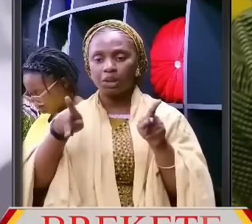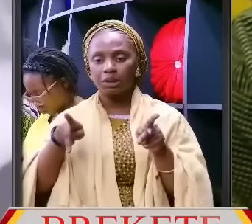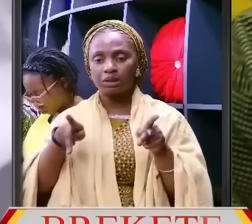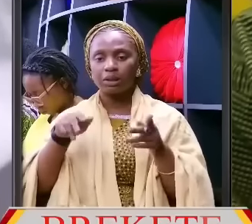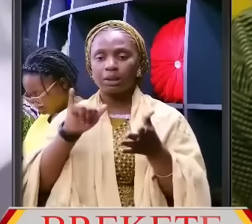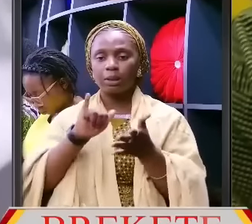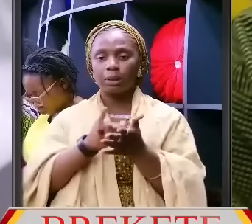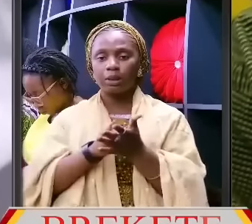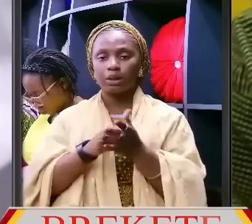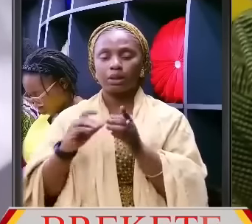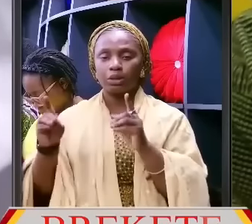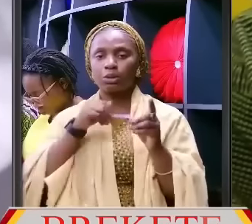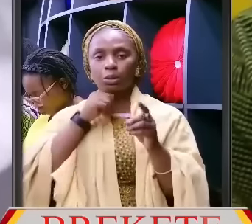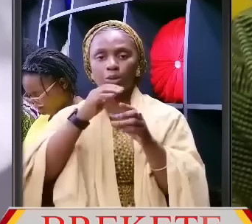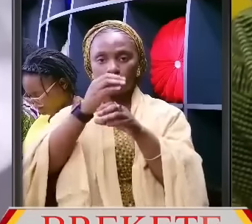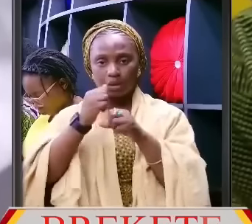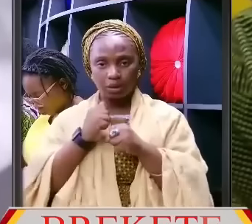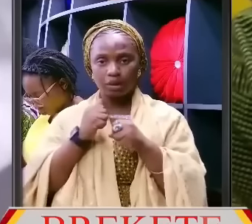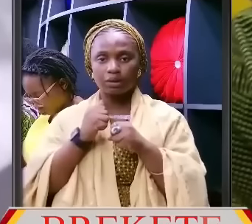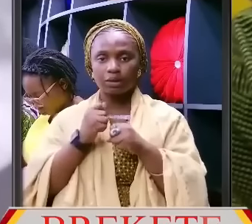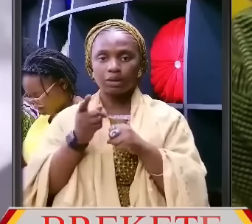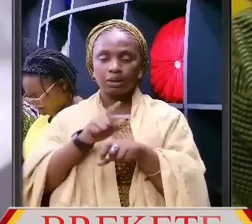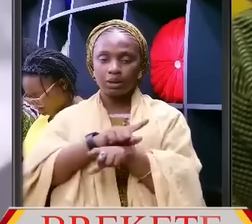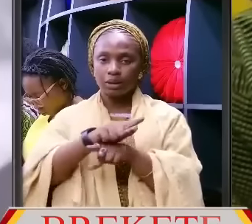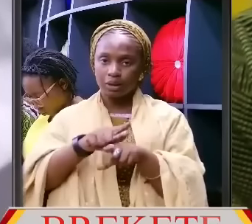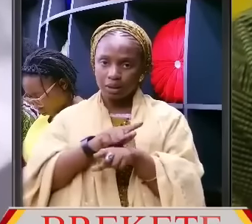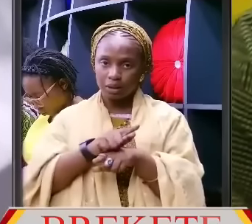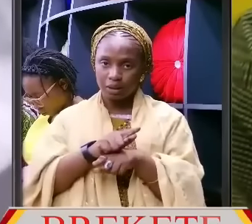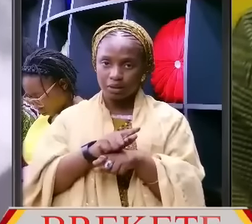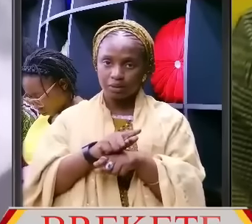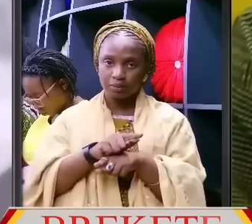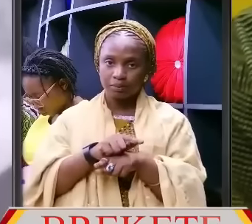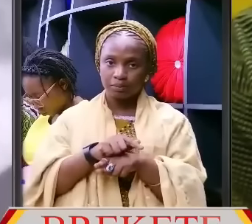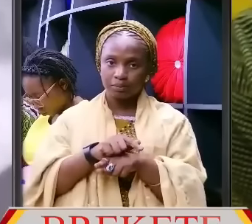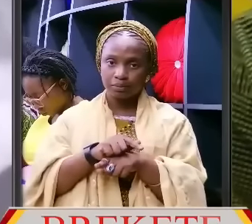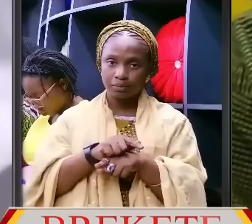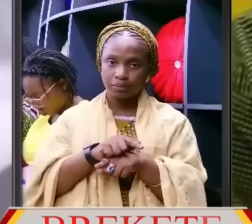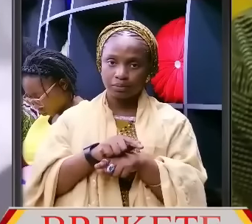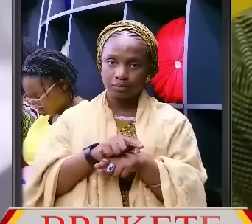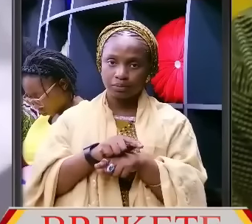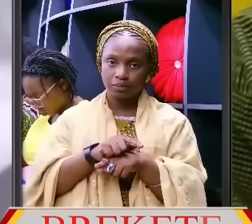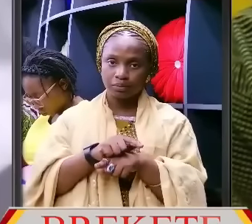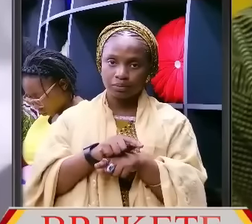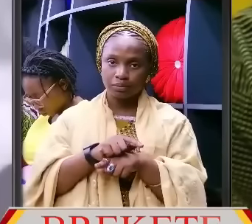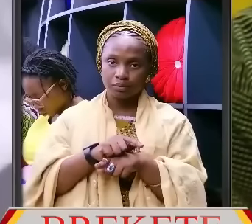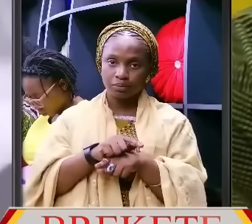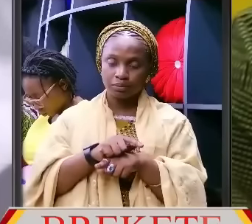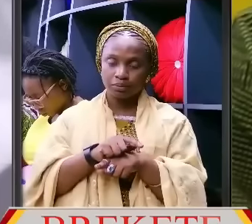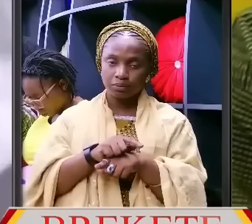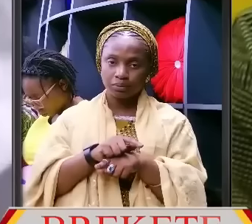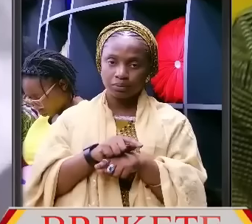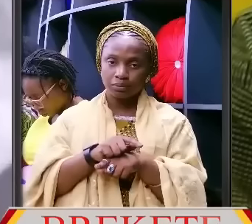for build their kitchen. Where these two people for beat kitchen. Now they go fix itself. Because he won't fight trouble.